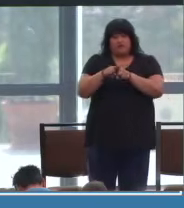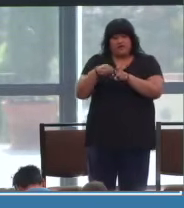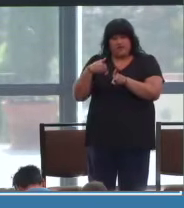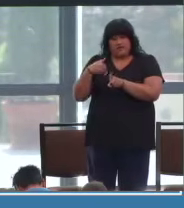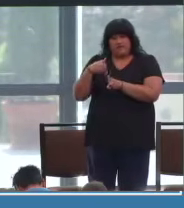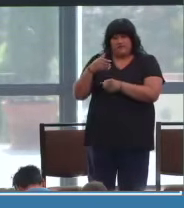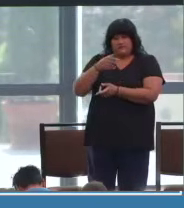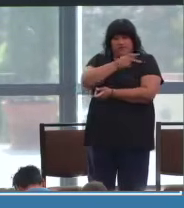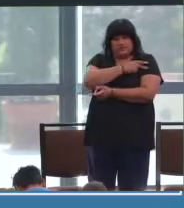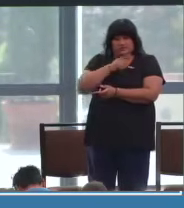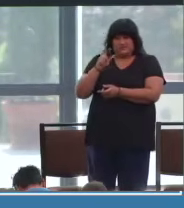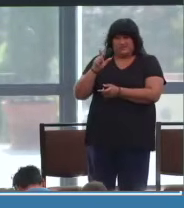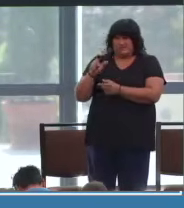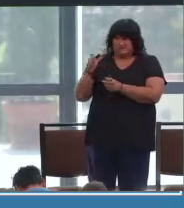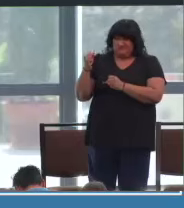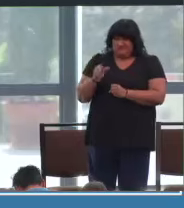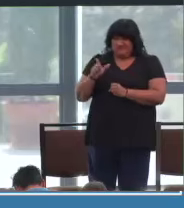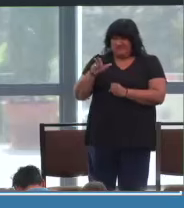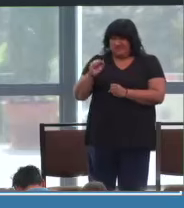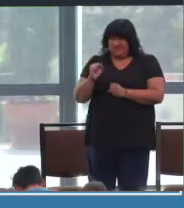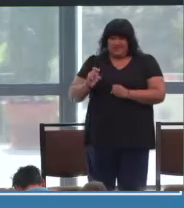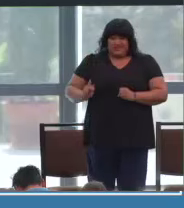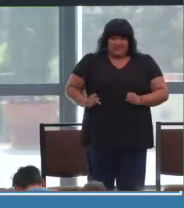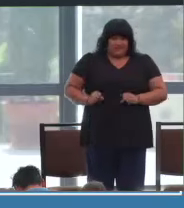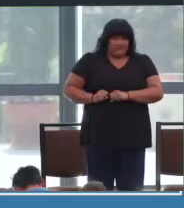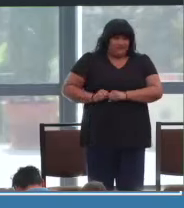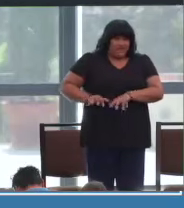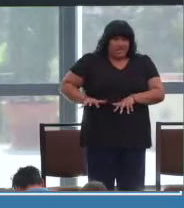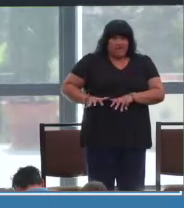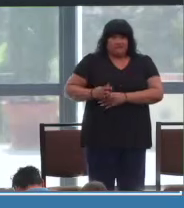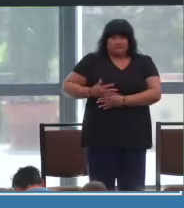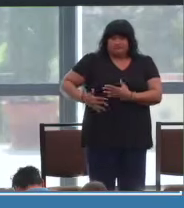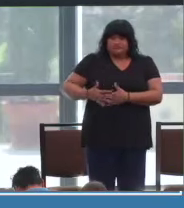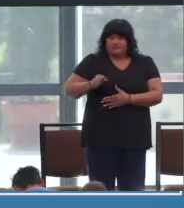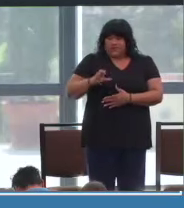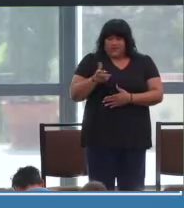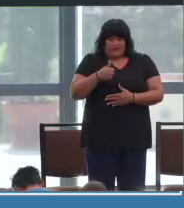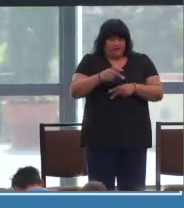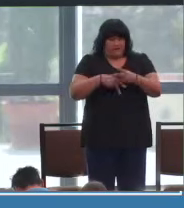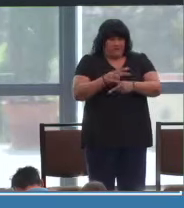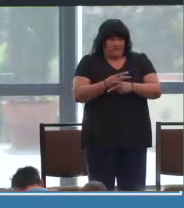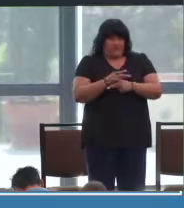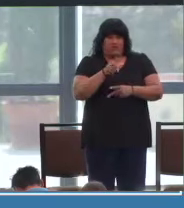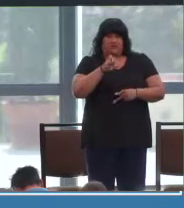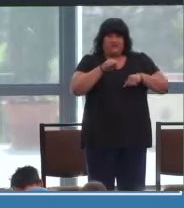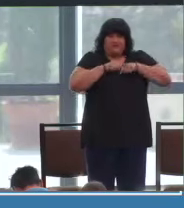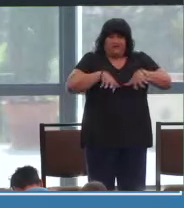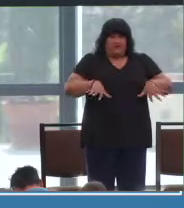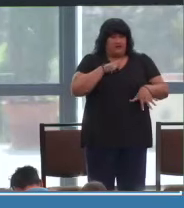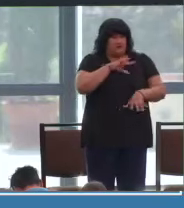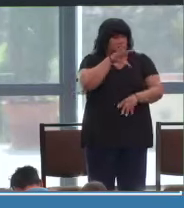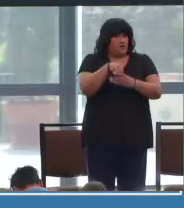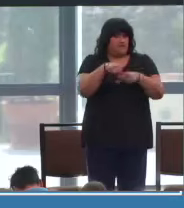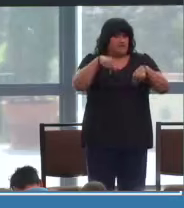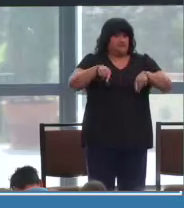So anybody who had a really active kidney flare or was having, any kind of severe lupus flare was not included in this study.